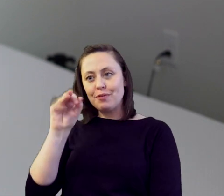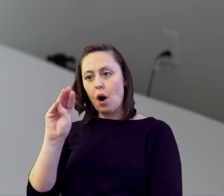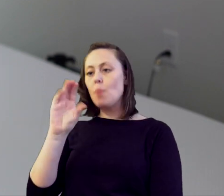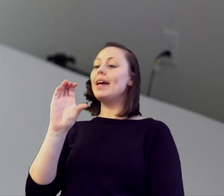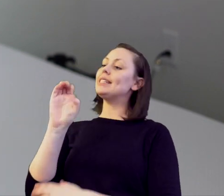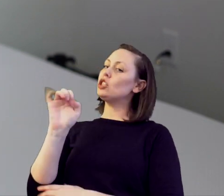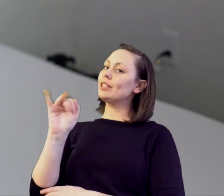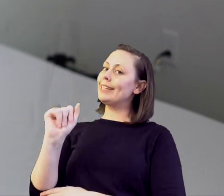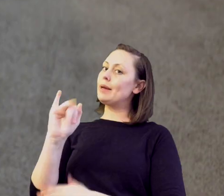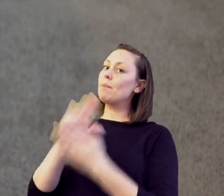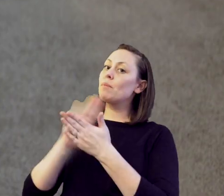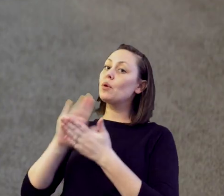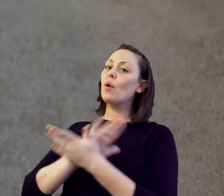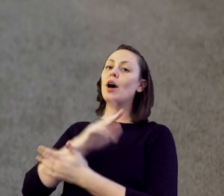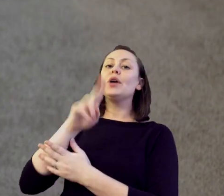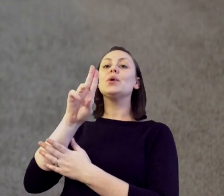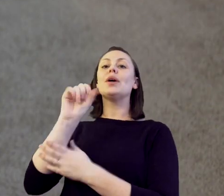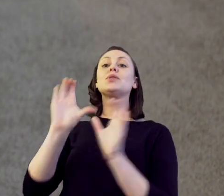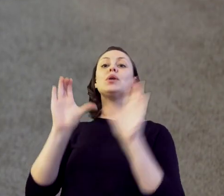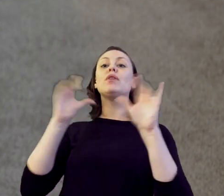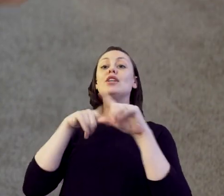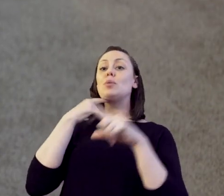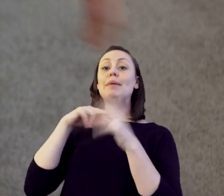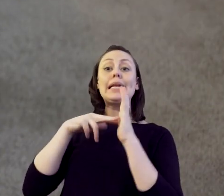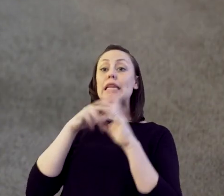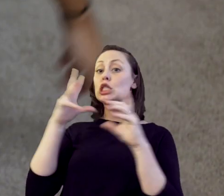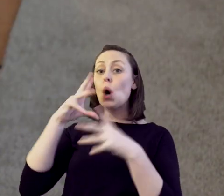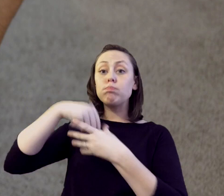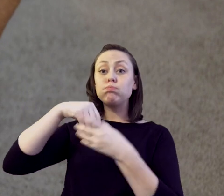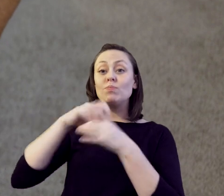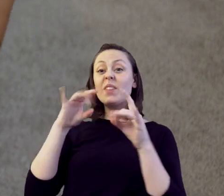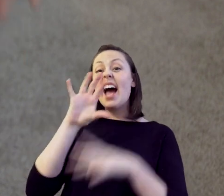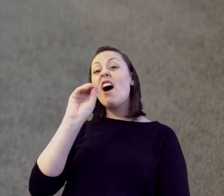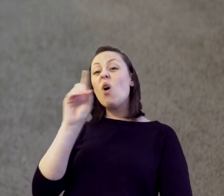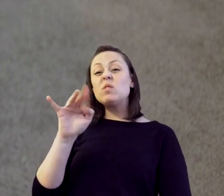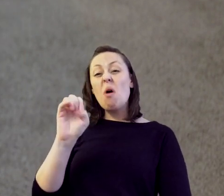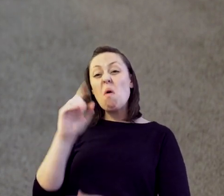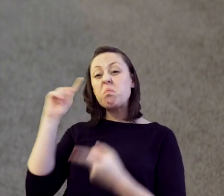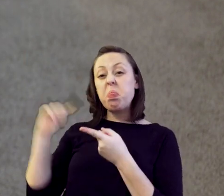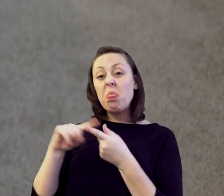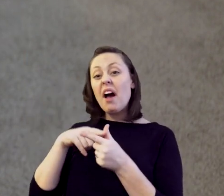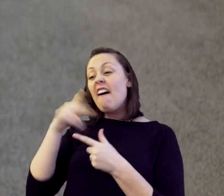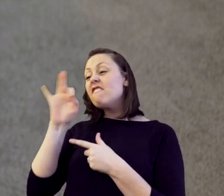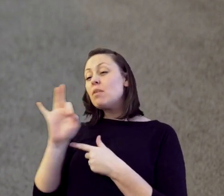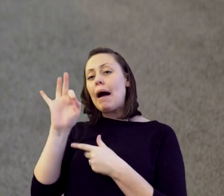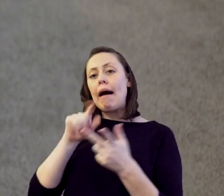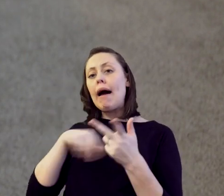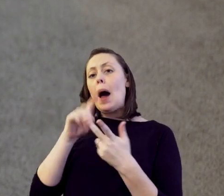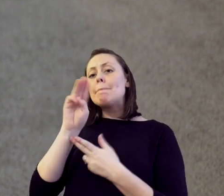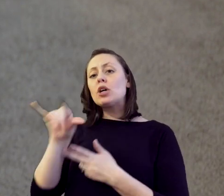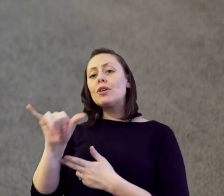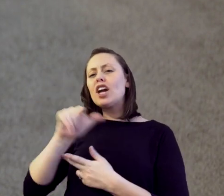CertiPure US certified, meaning they do not contain harmful chemicals such as ozone depleters, formaldehyde,